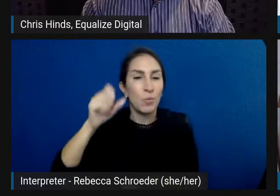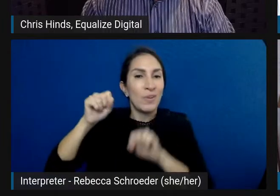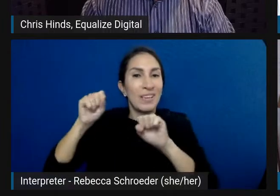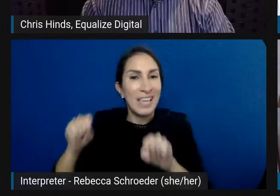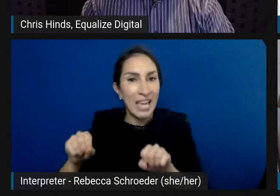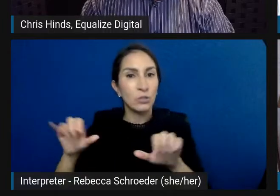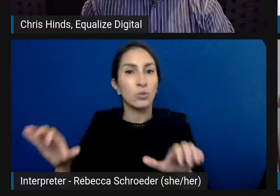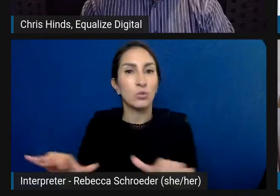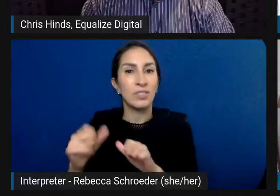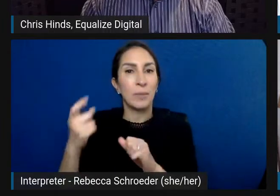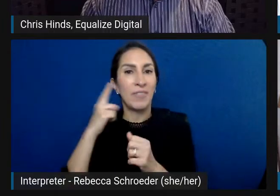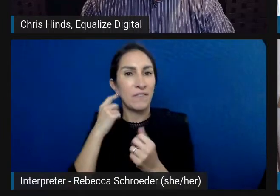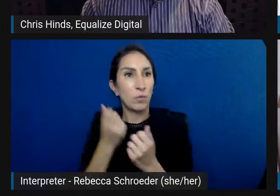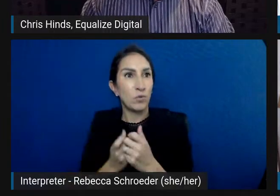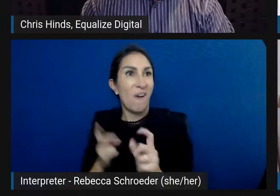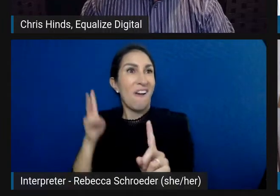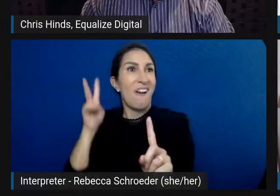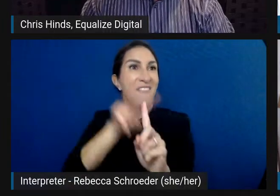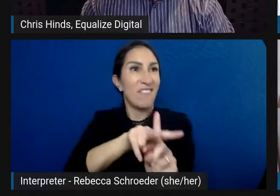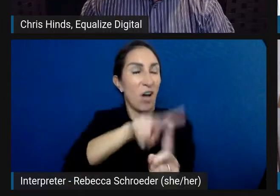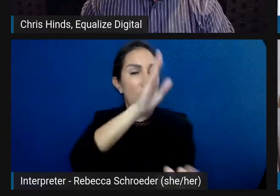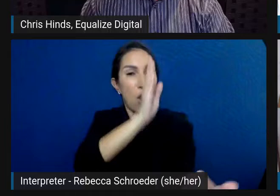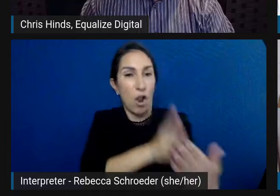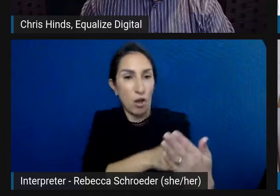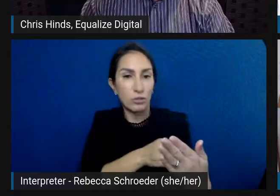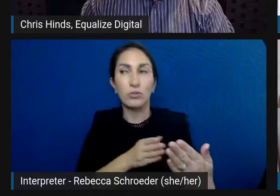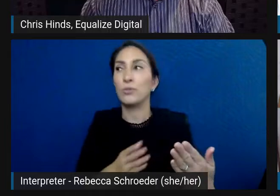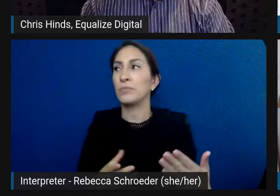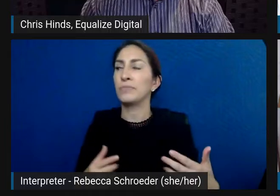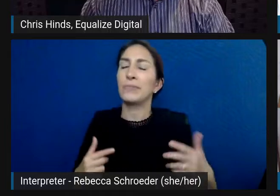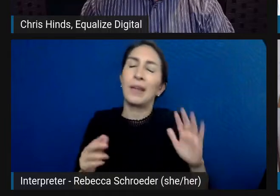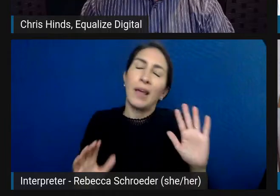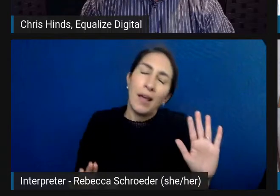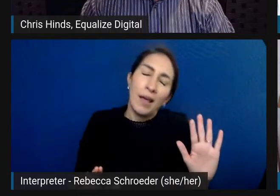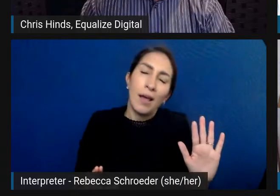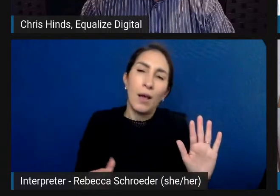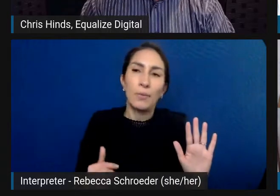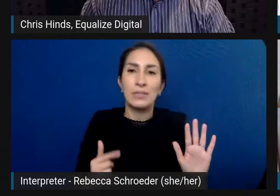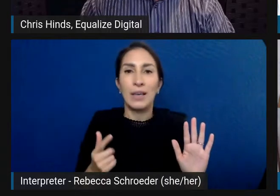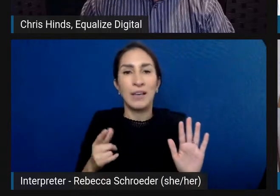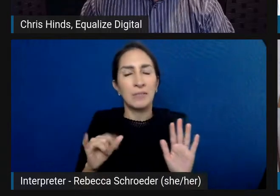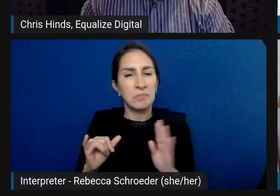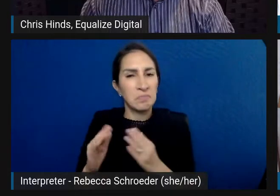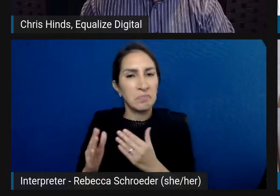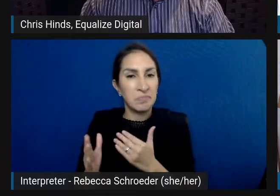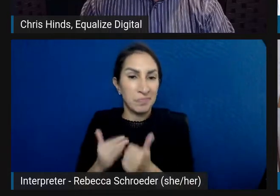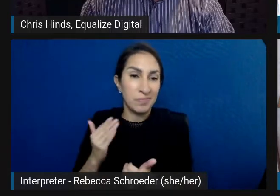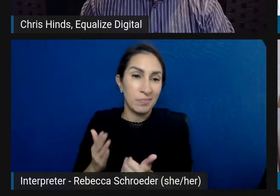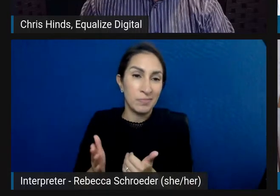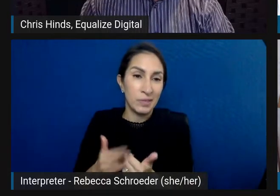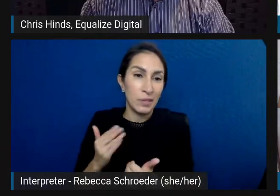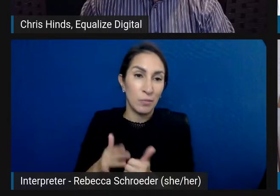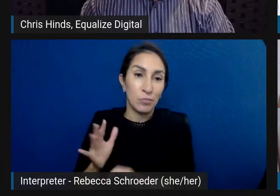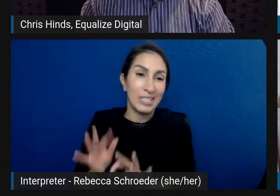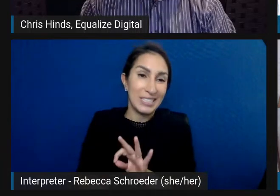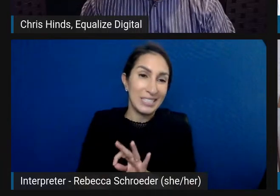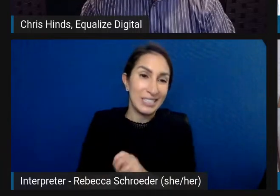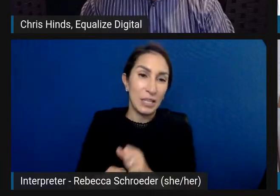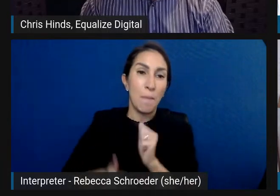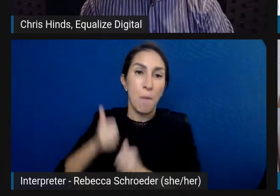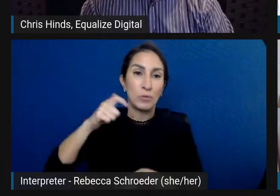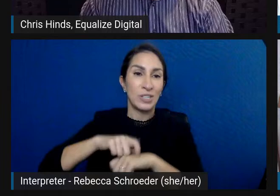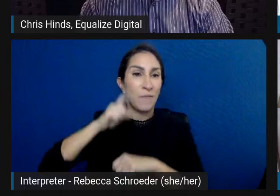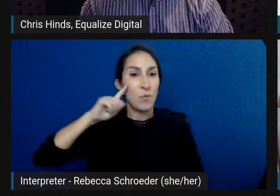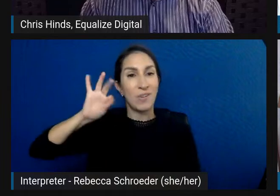in order to file a lawsuit, I would actually argue that that's pretty easy to find for 95% of